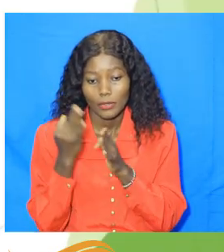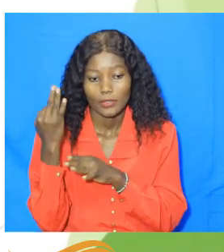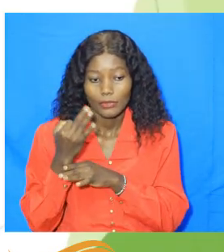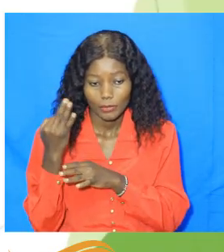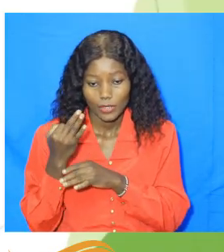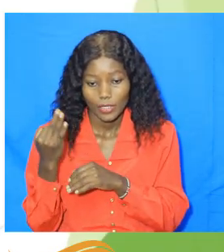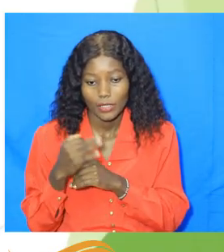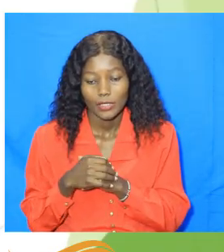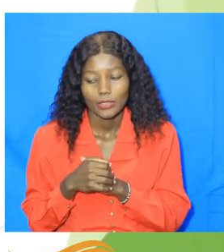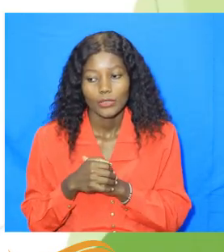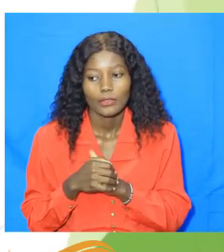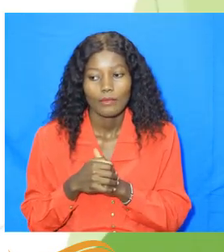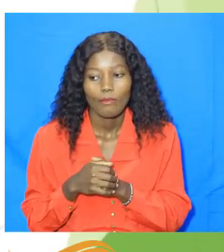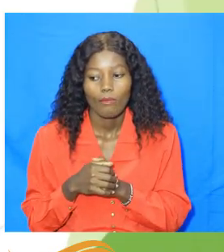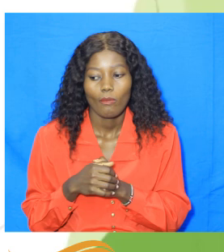presentation.